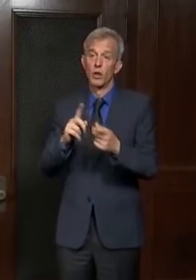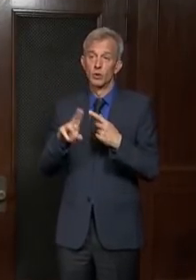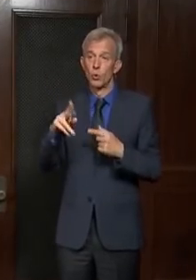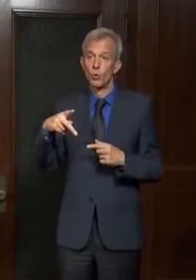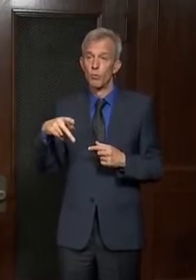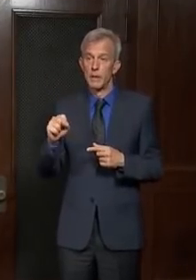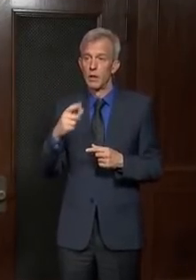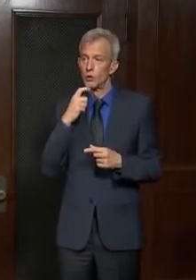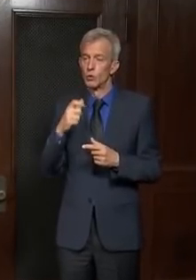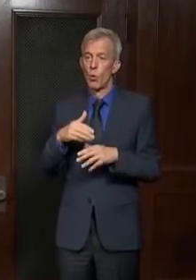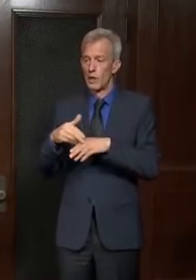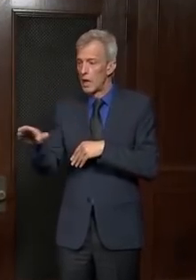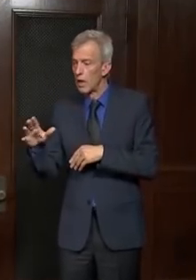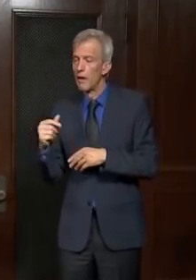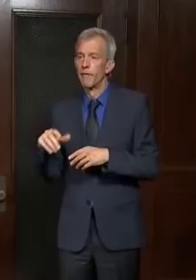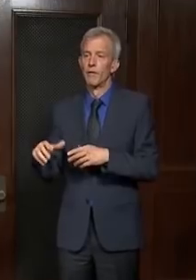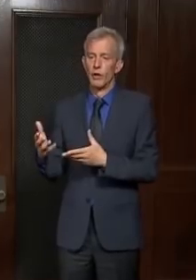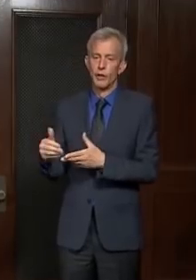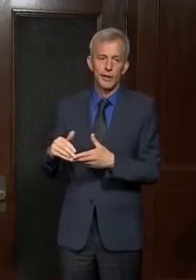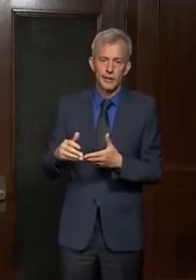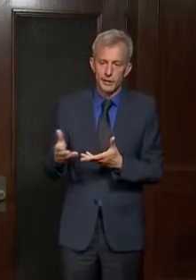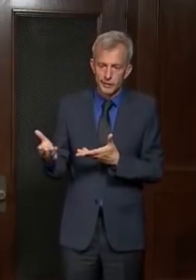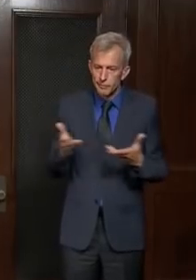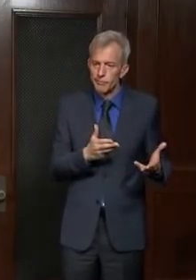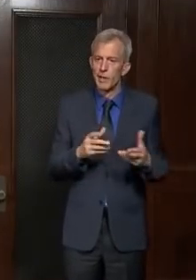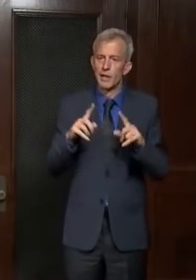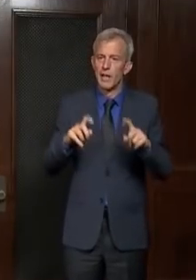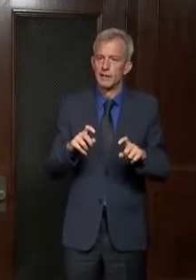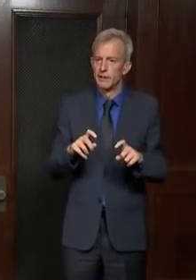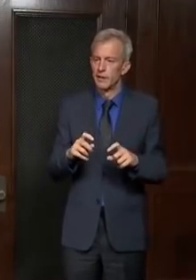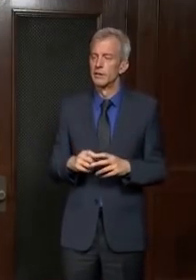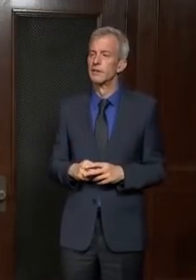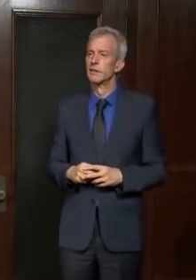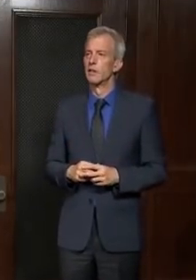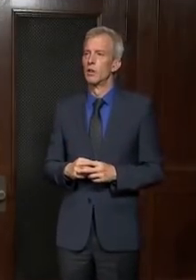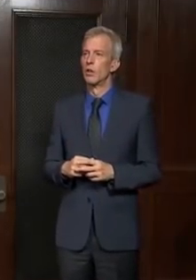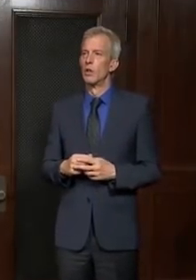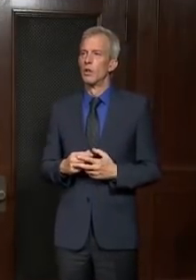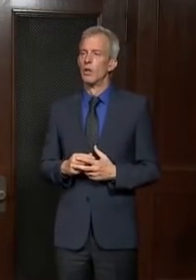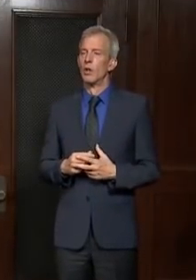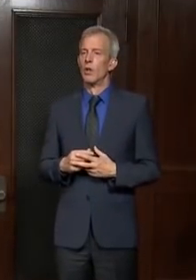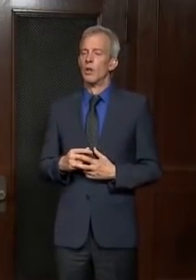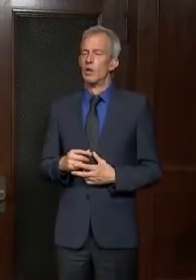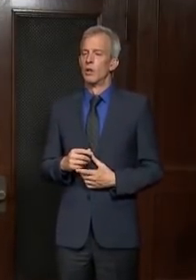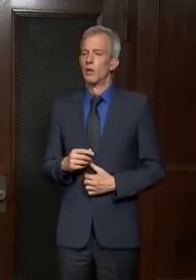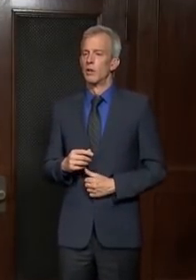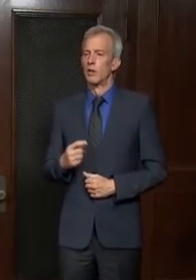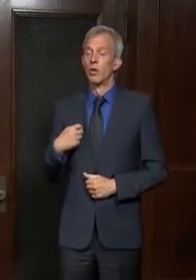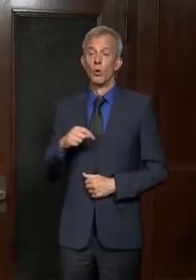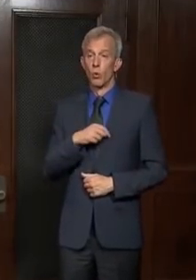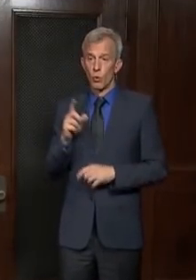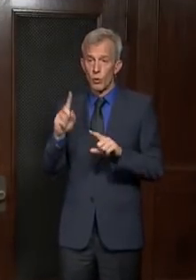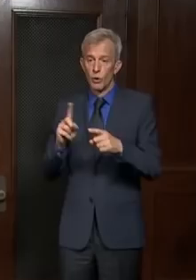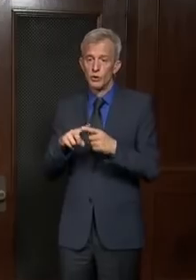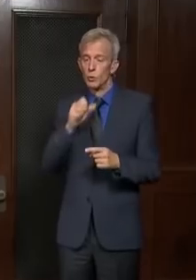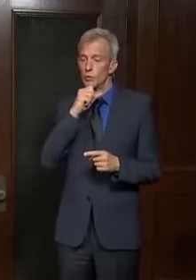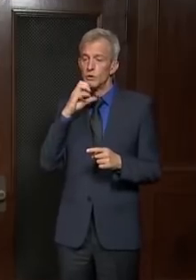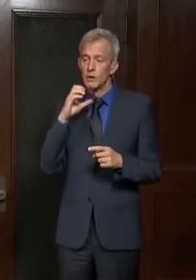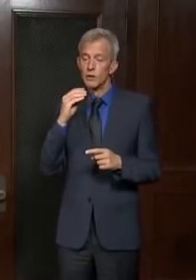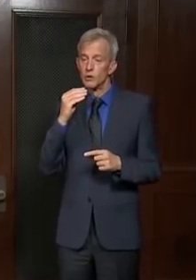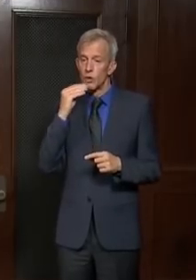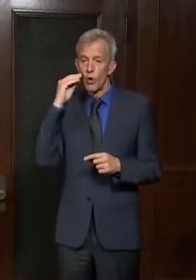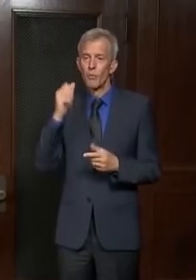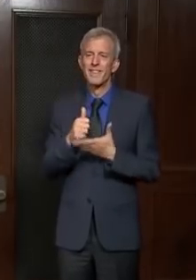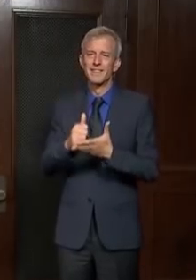picking up tests. Everlywell Labs are the ones processing that we went into our senior homes and assisted living places,